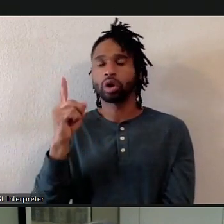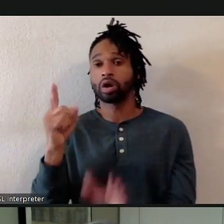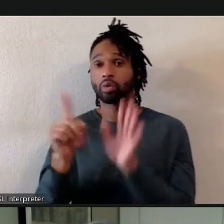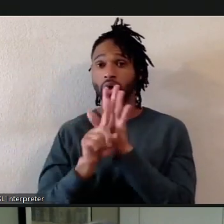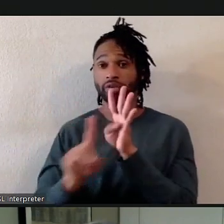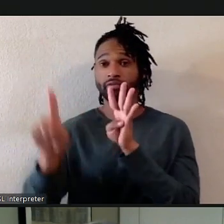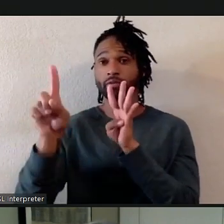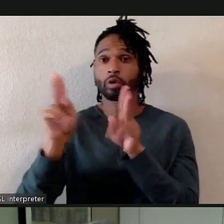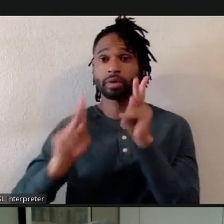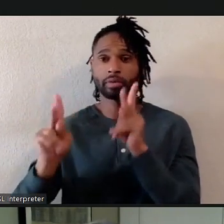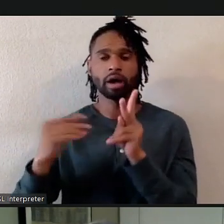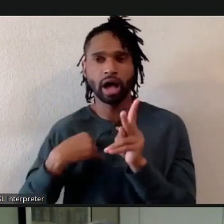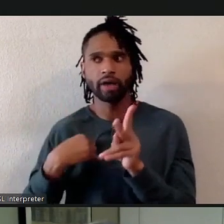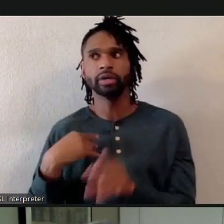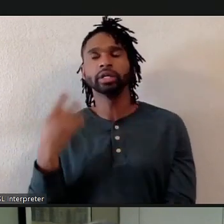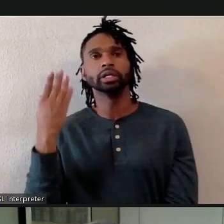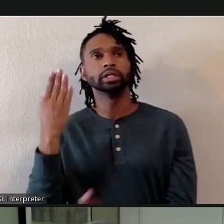seem to have some